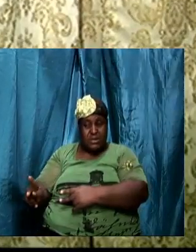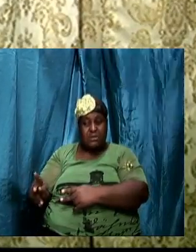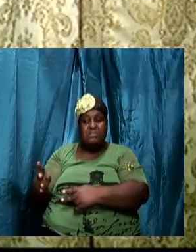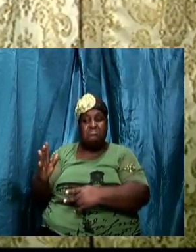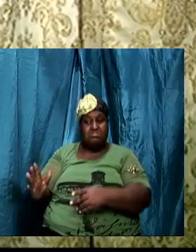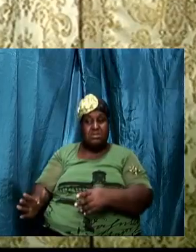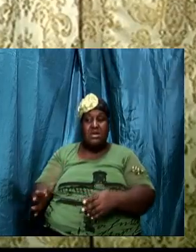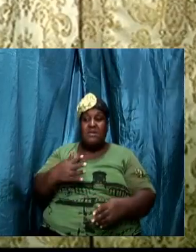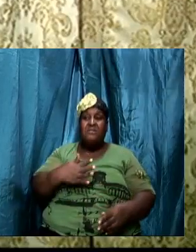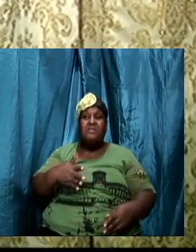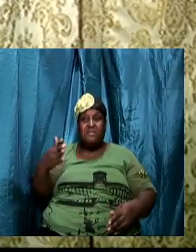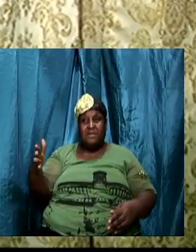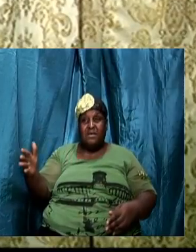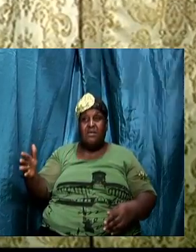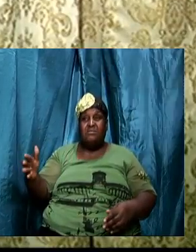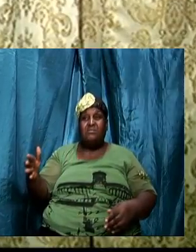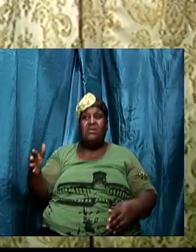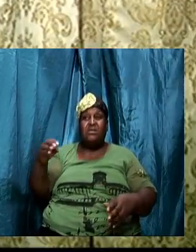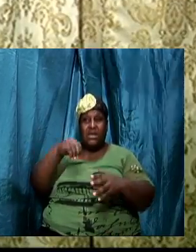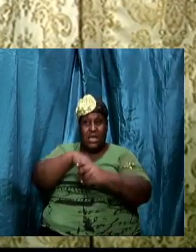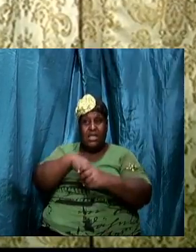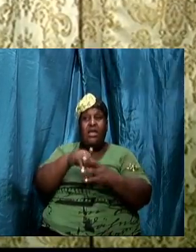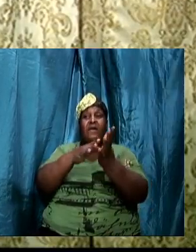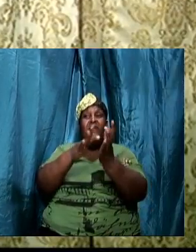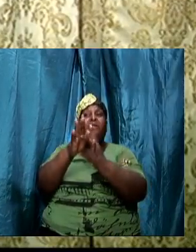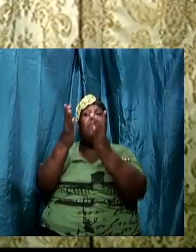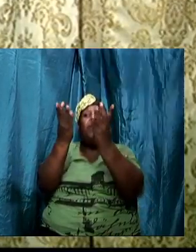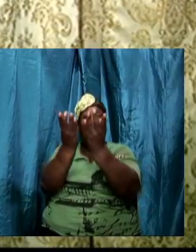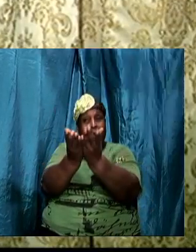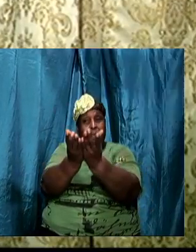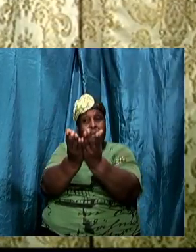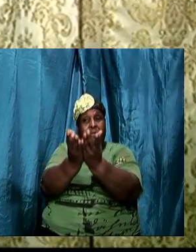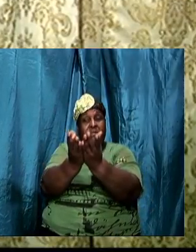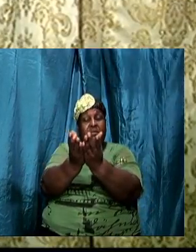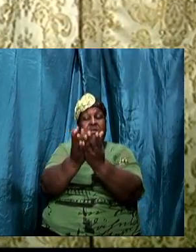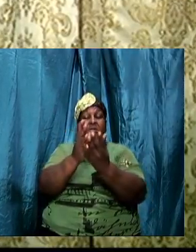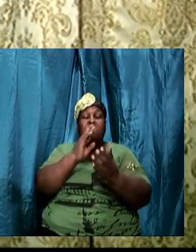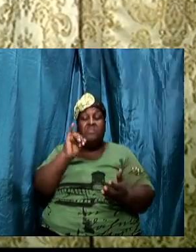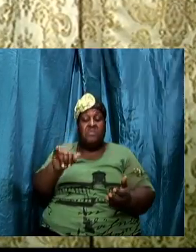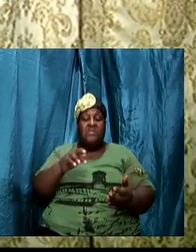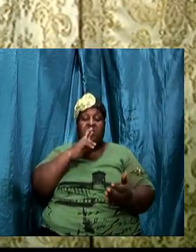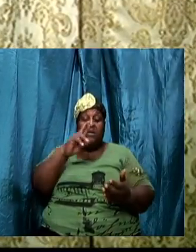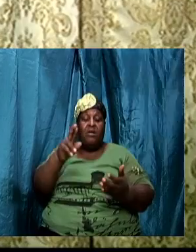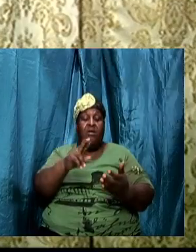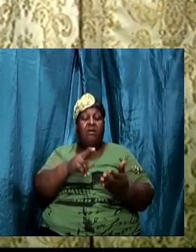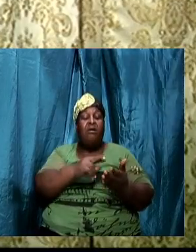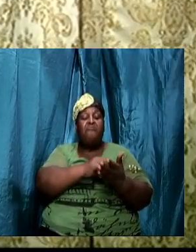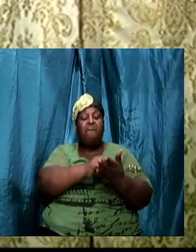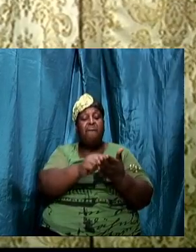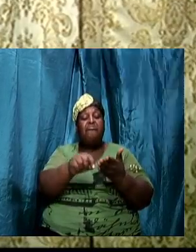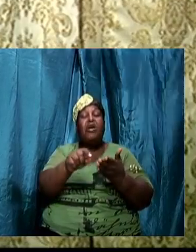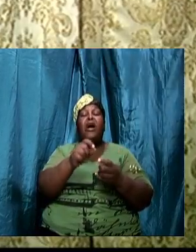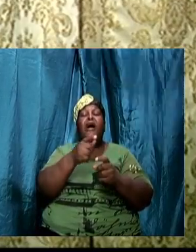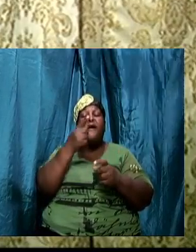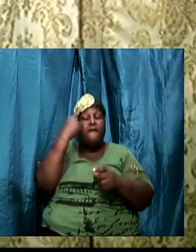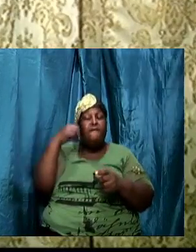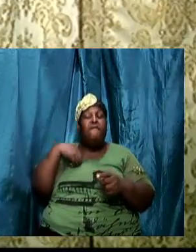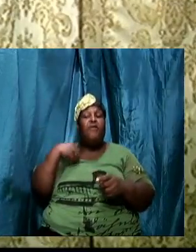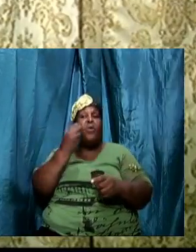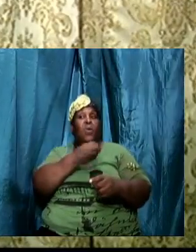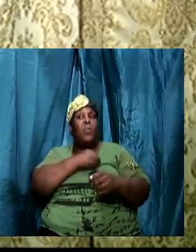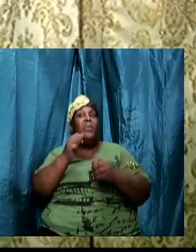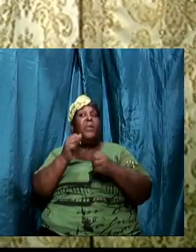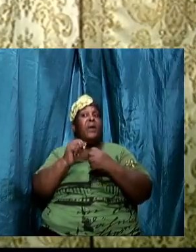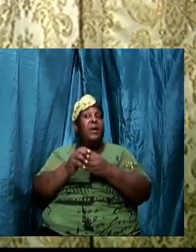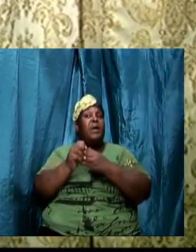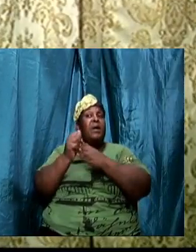are contained in this book that are written for our guidance, for our maturing in God, for